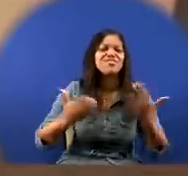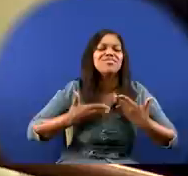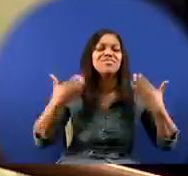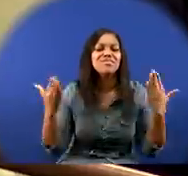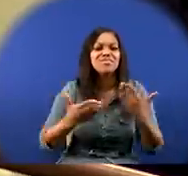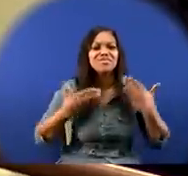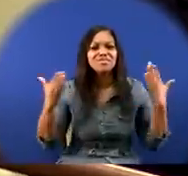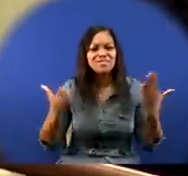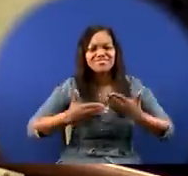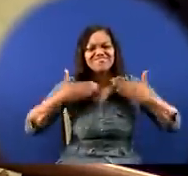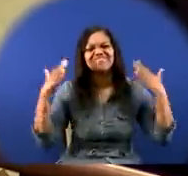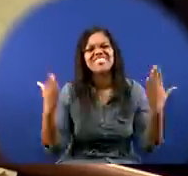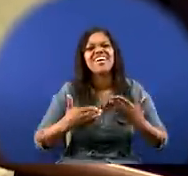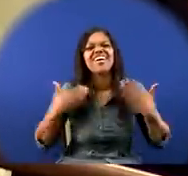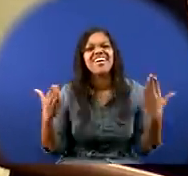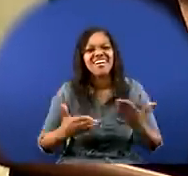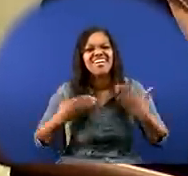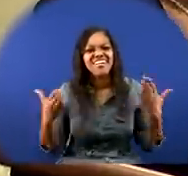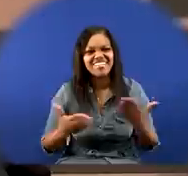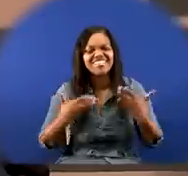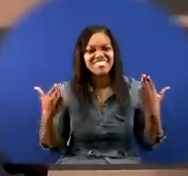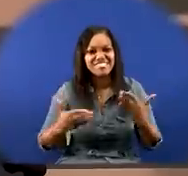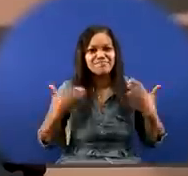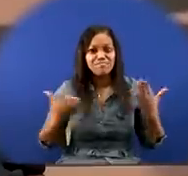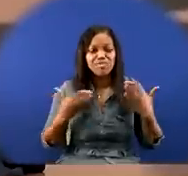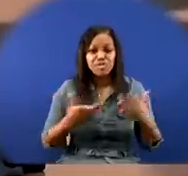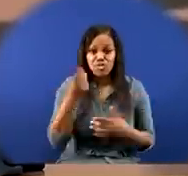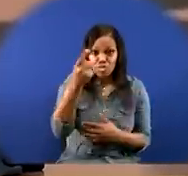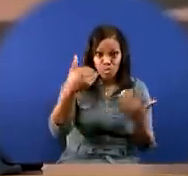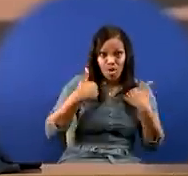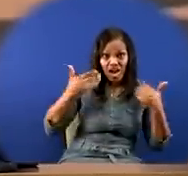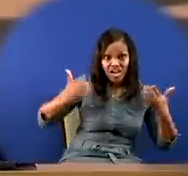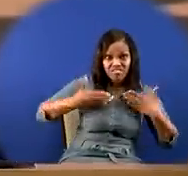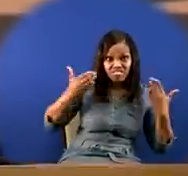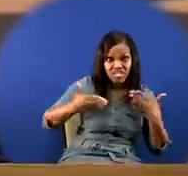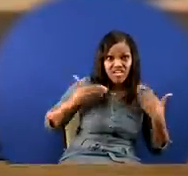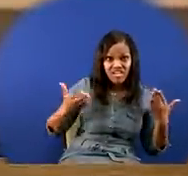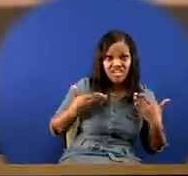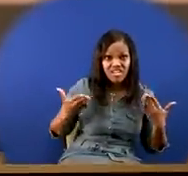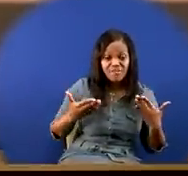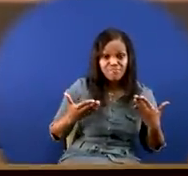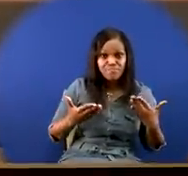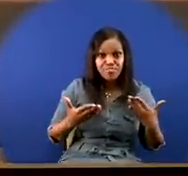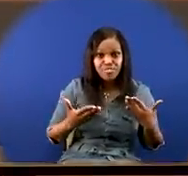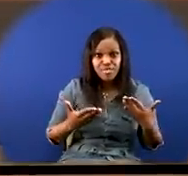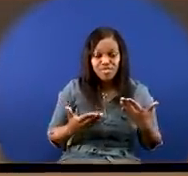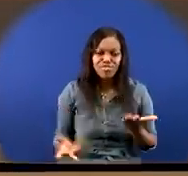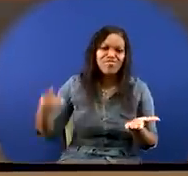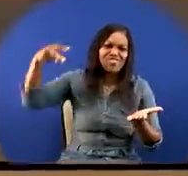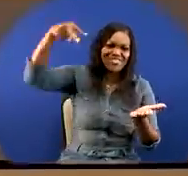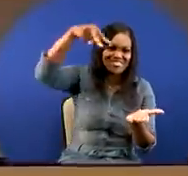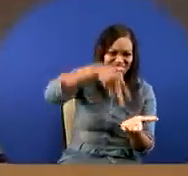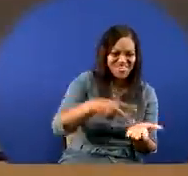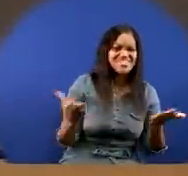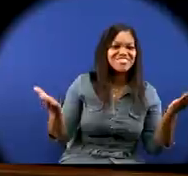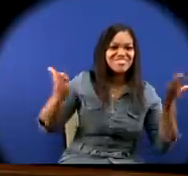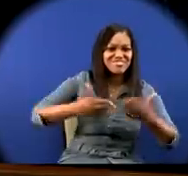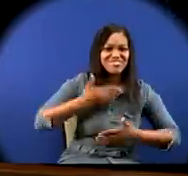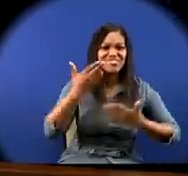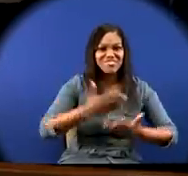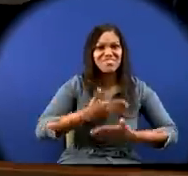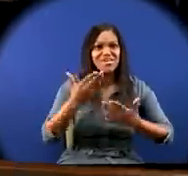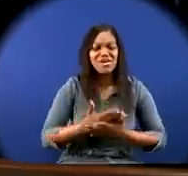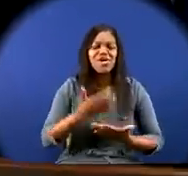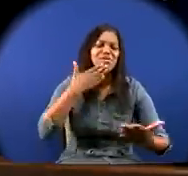joy, joy. Do you have joy? Resurrection joy.